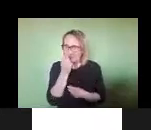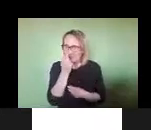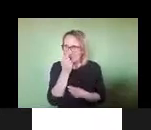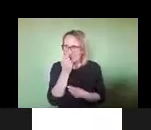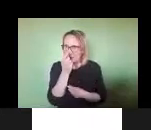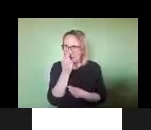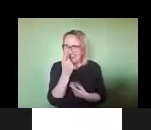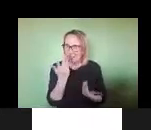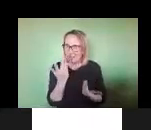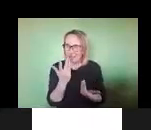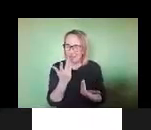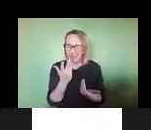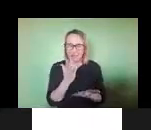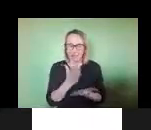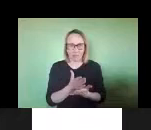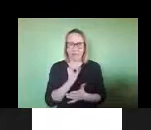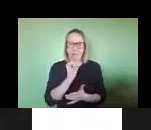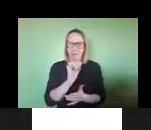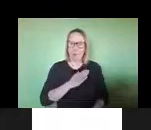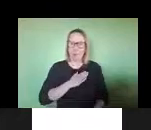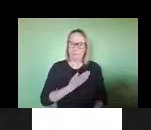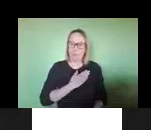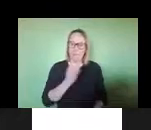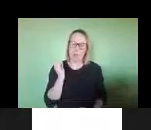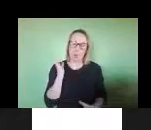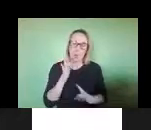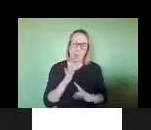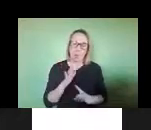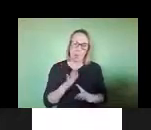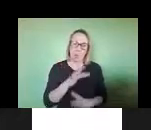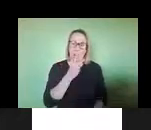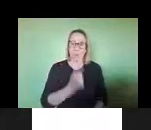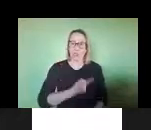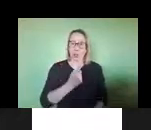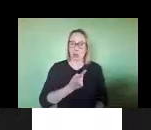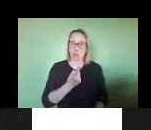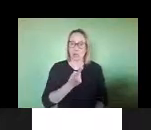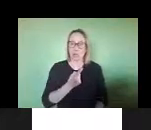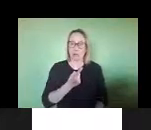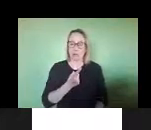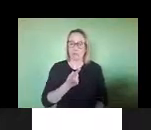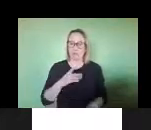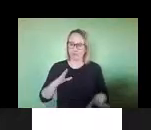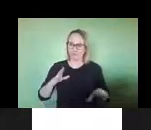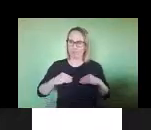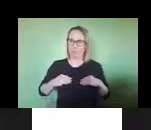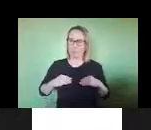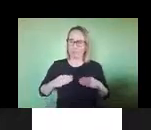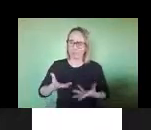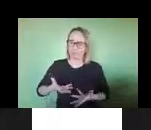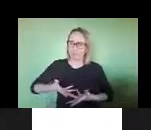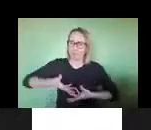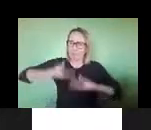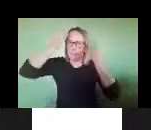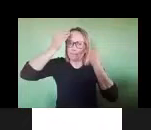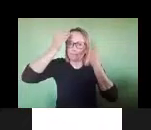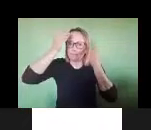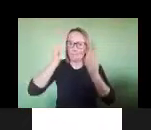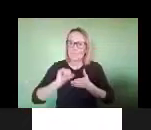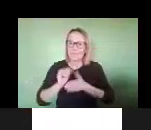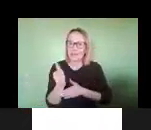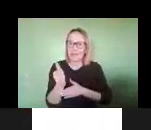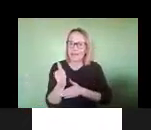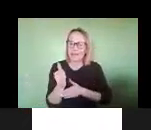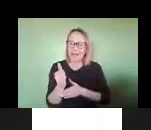an absolute lifeline for your members too. The fact that you guys embraced your digital journey and learned the skills, you know,